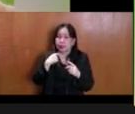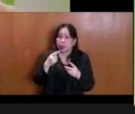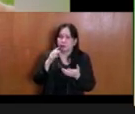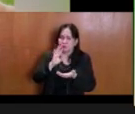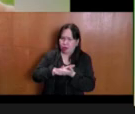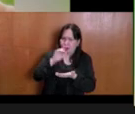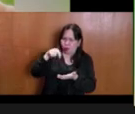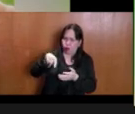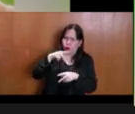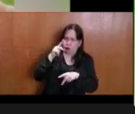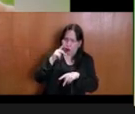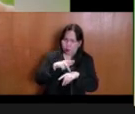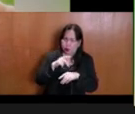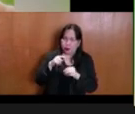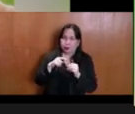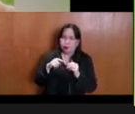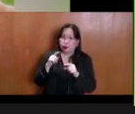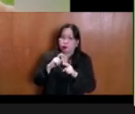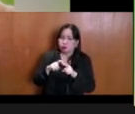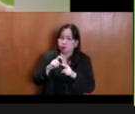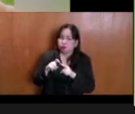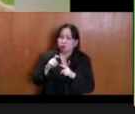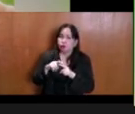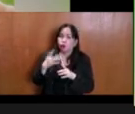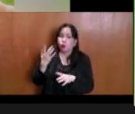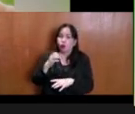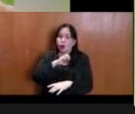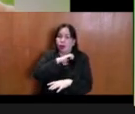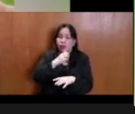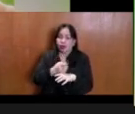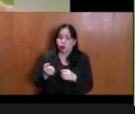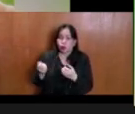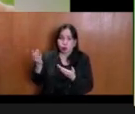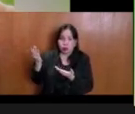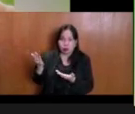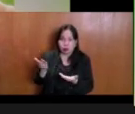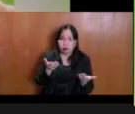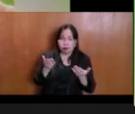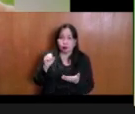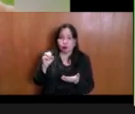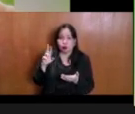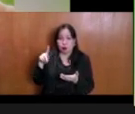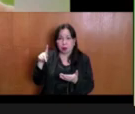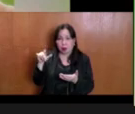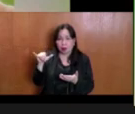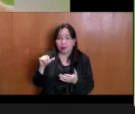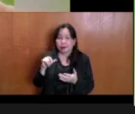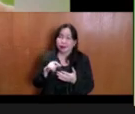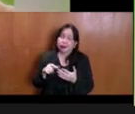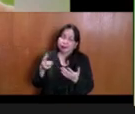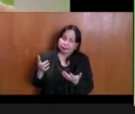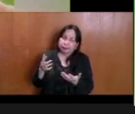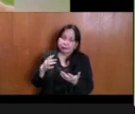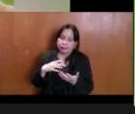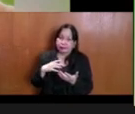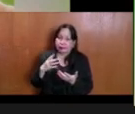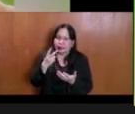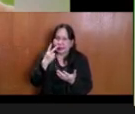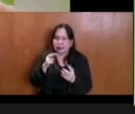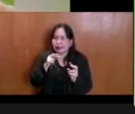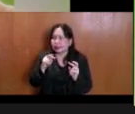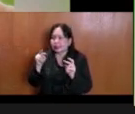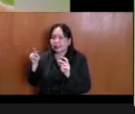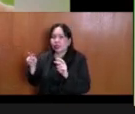here in the Philippines in terms of energy supply. Well, it may be, let's have a look at